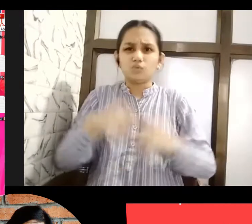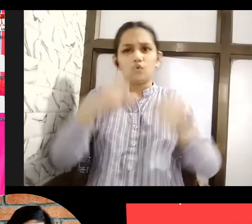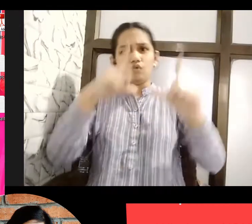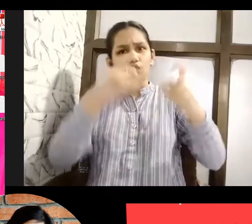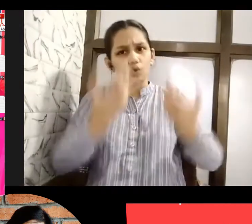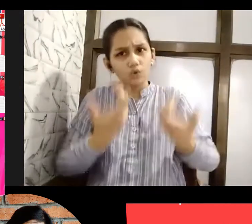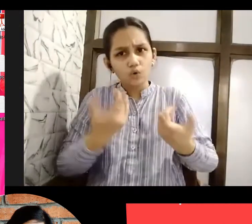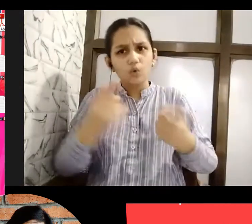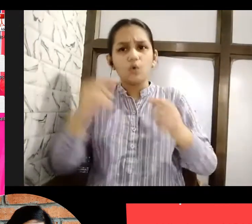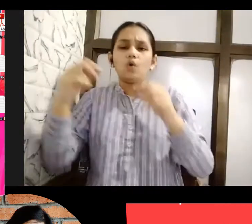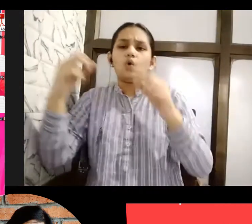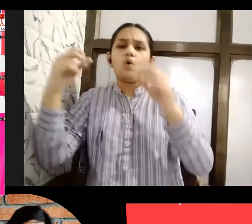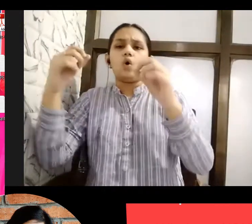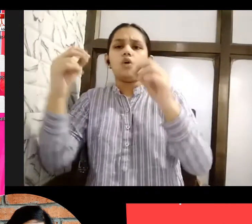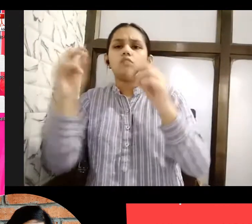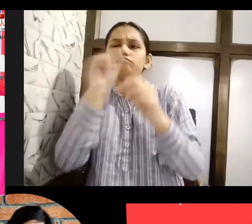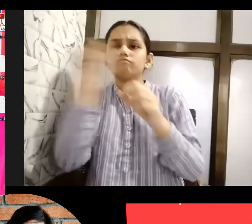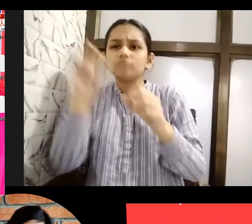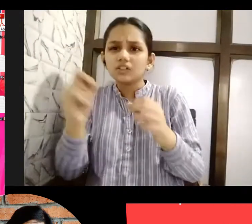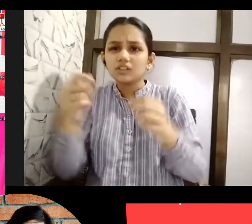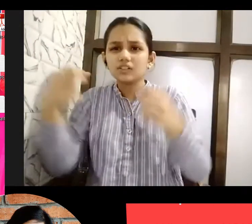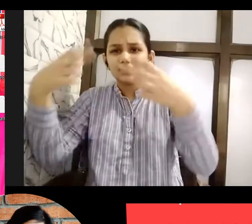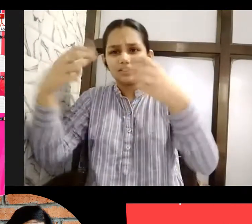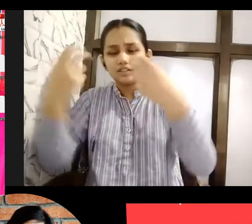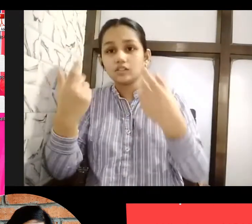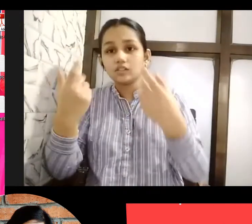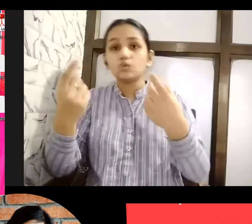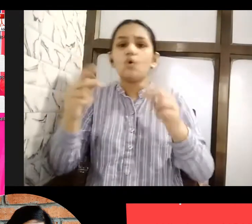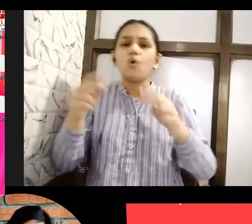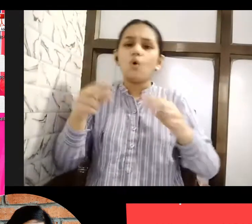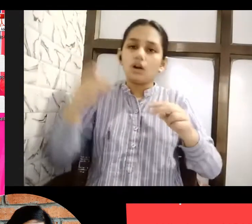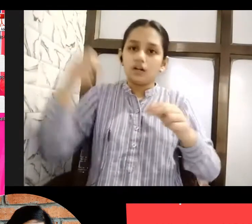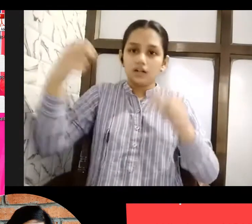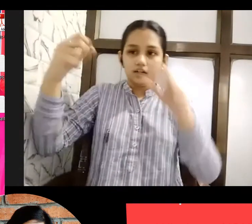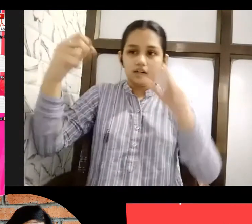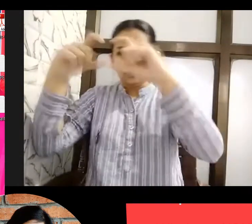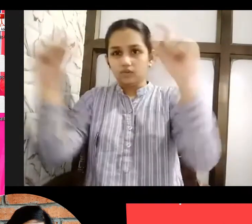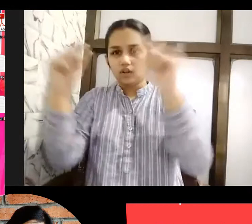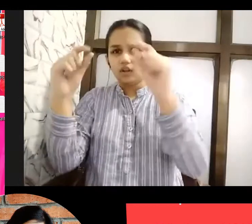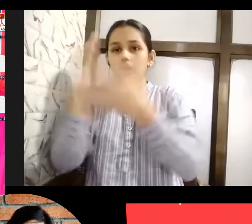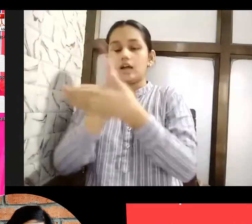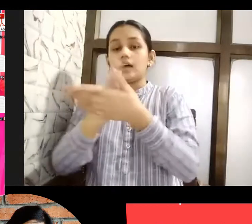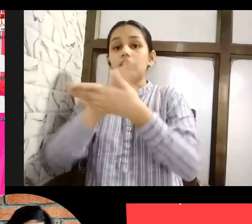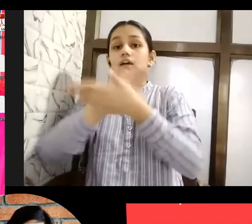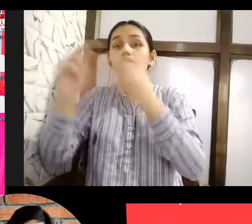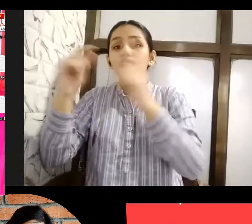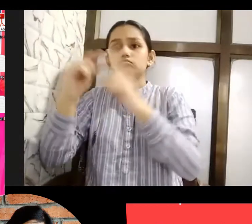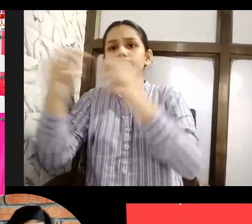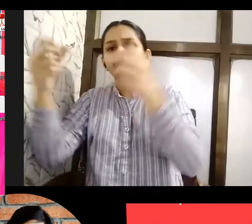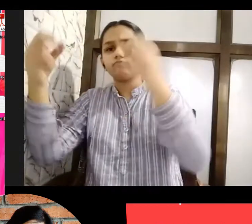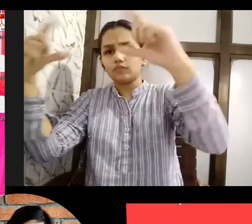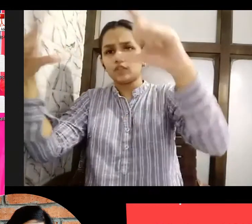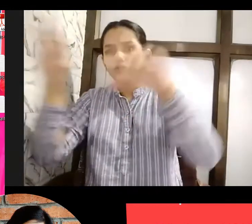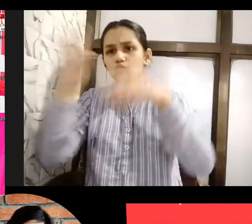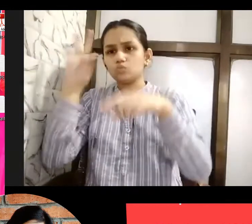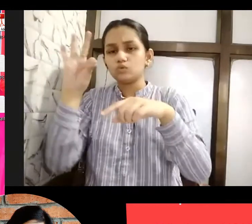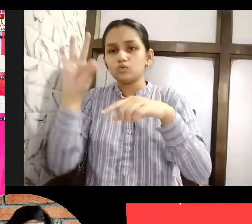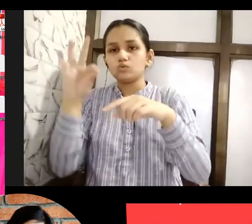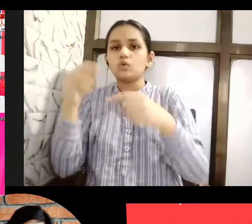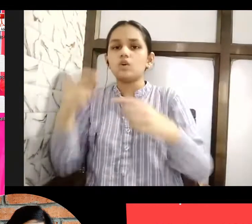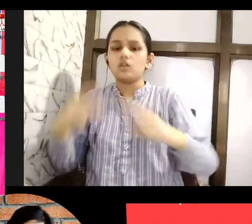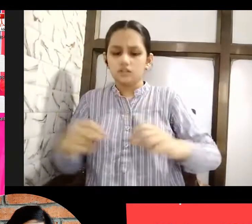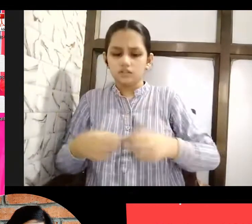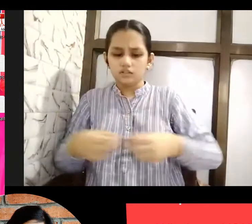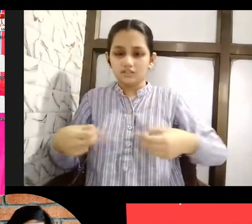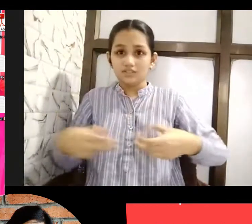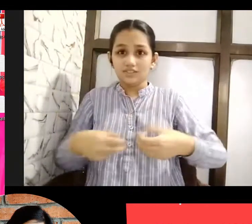text, all my commands are related to text. If I select the face, that is the image,